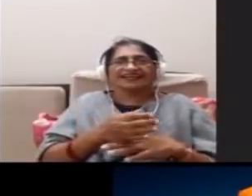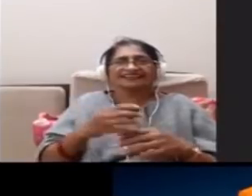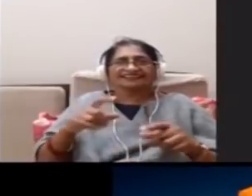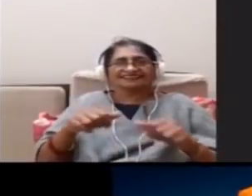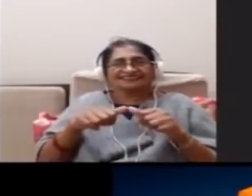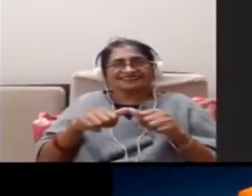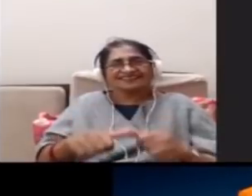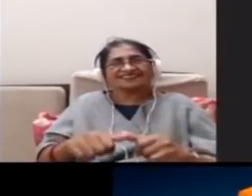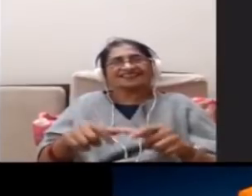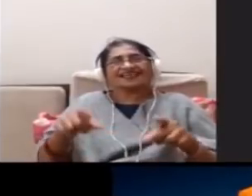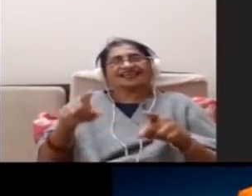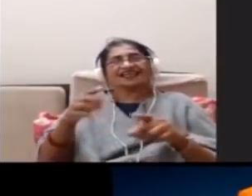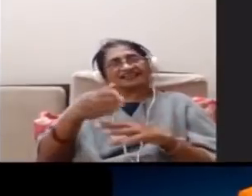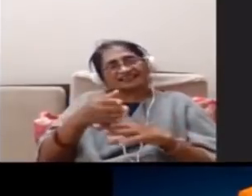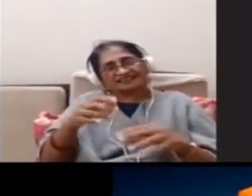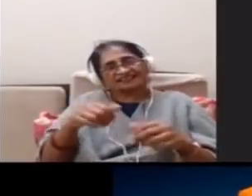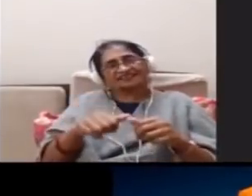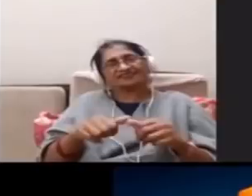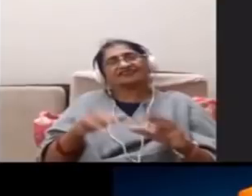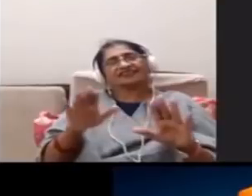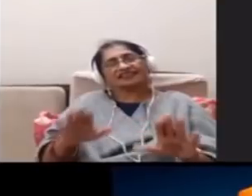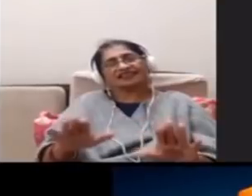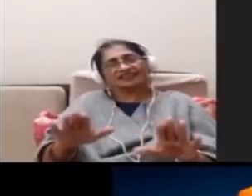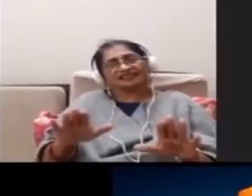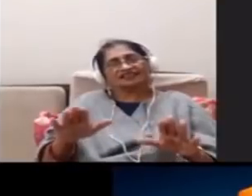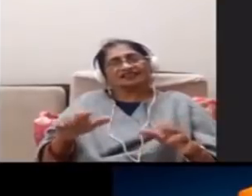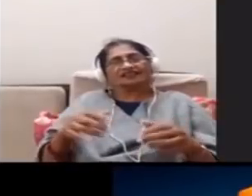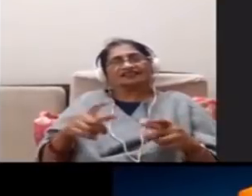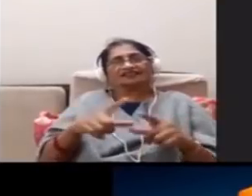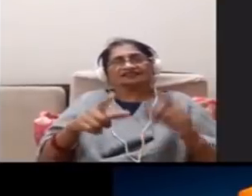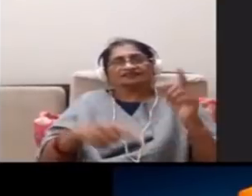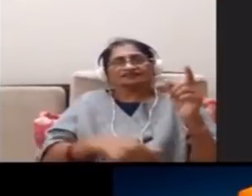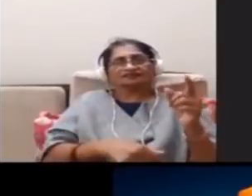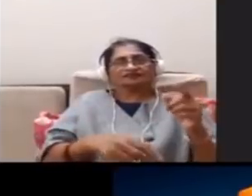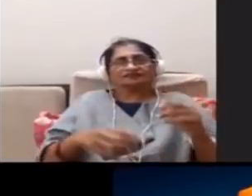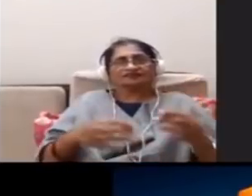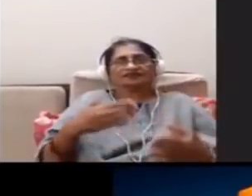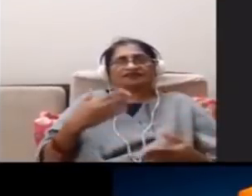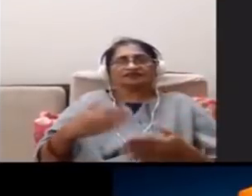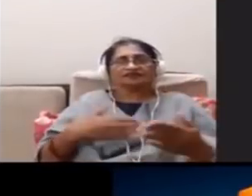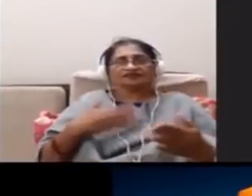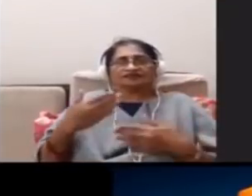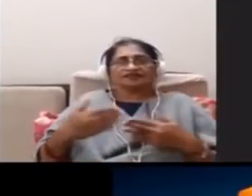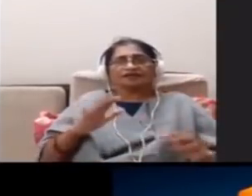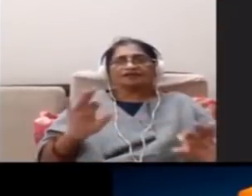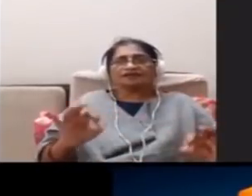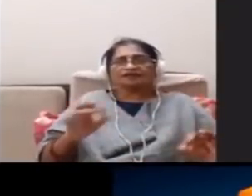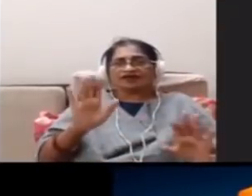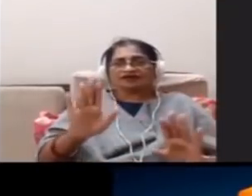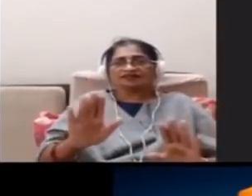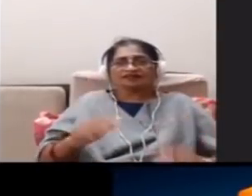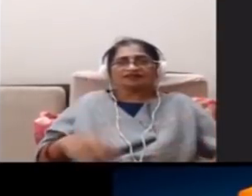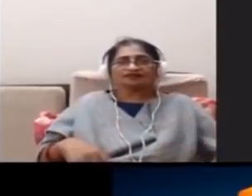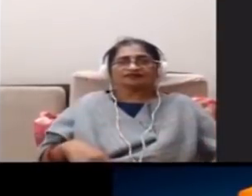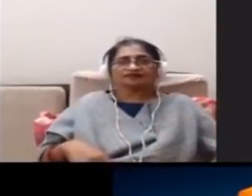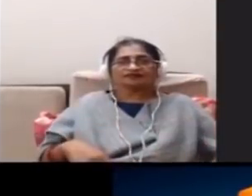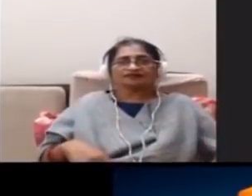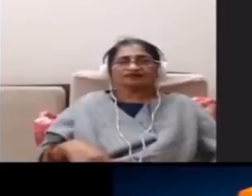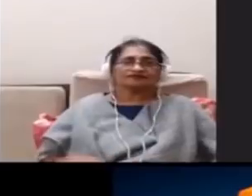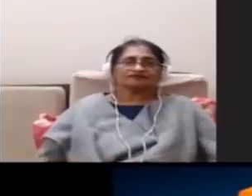that, Mr. Engler. If you're able to stay as long as you're able to, we would absolutely love that. Thank you.